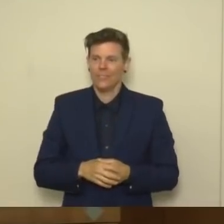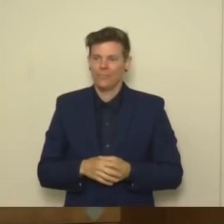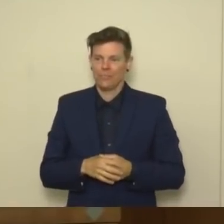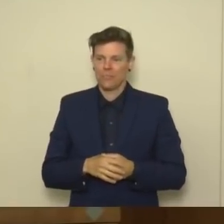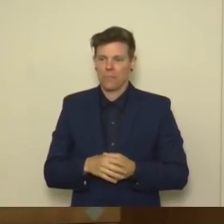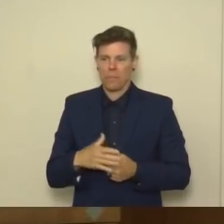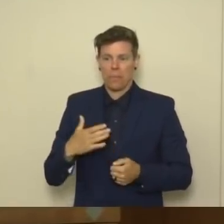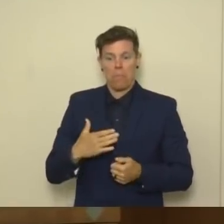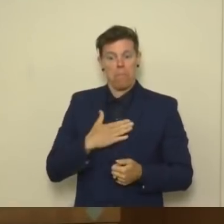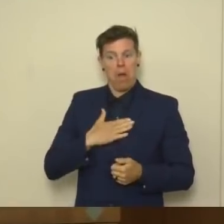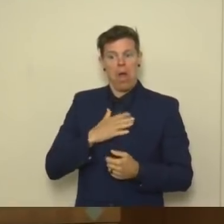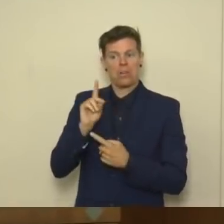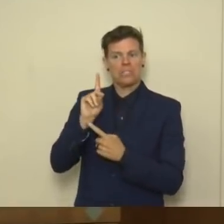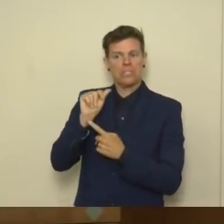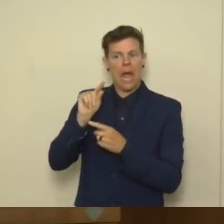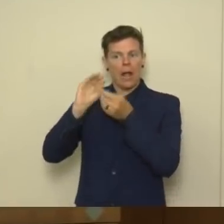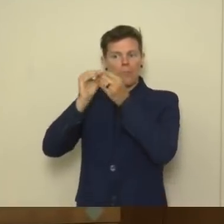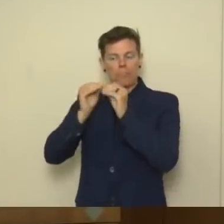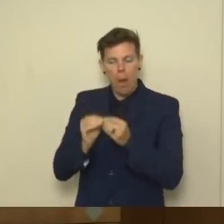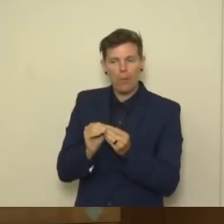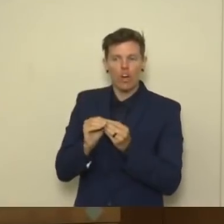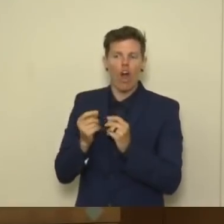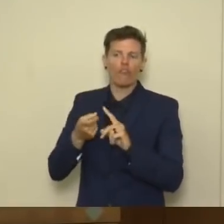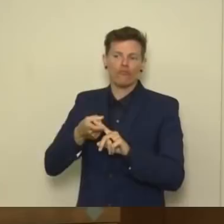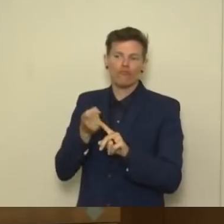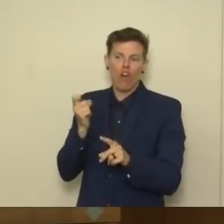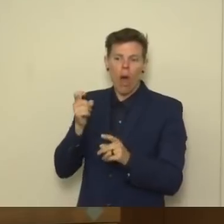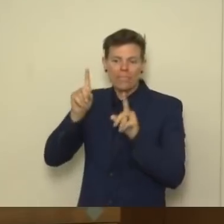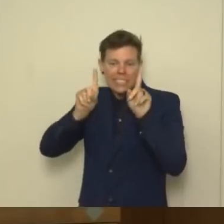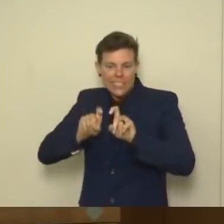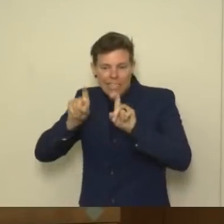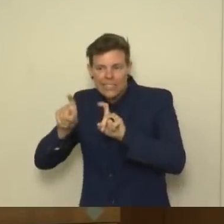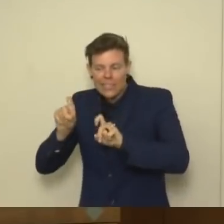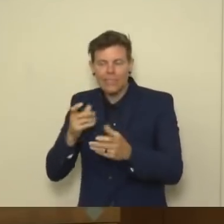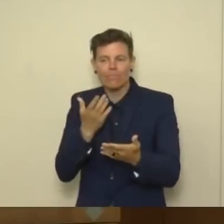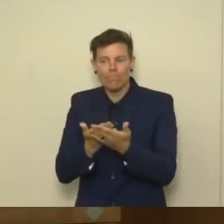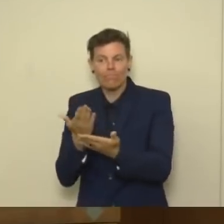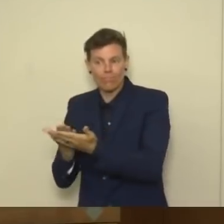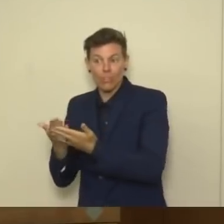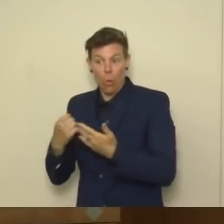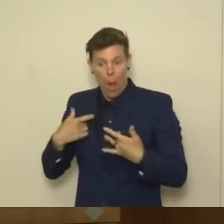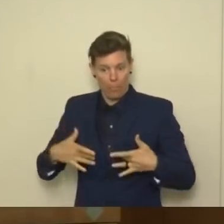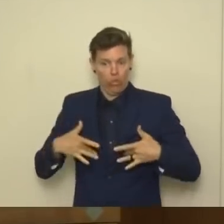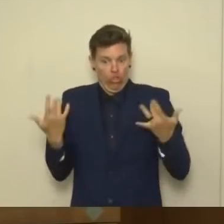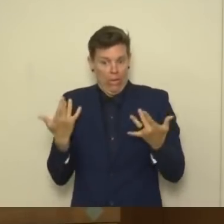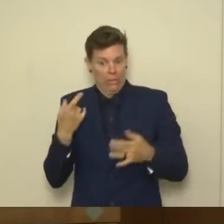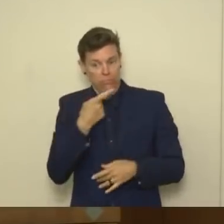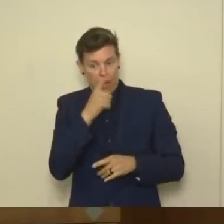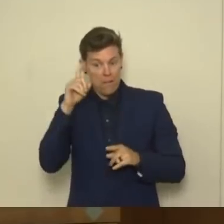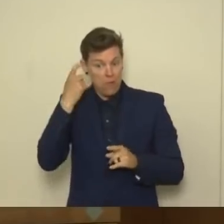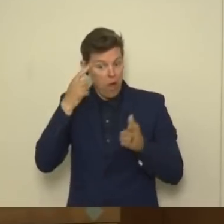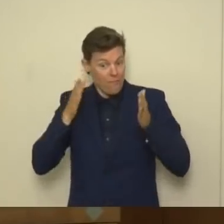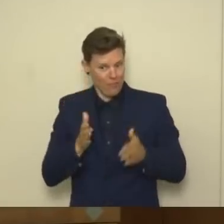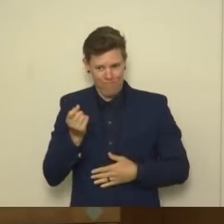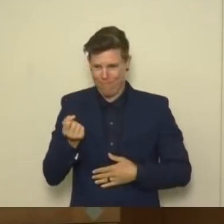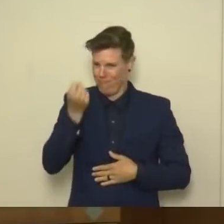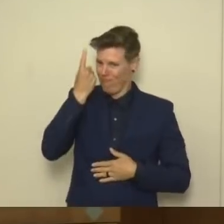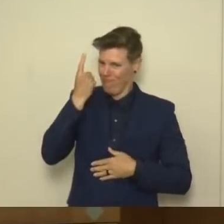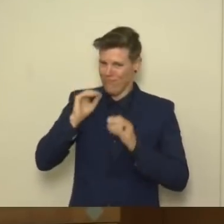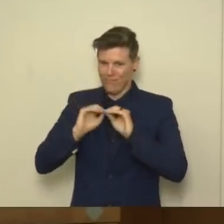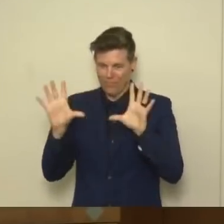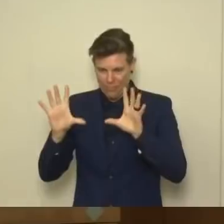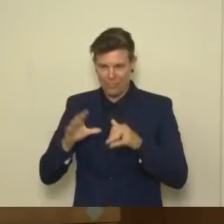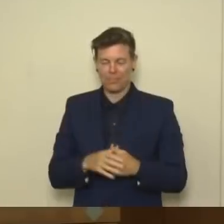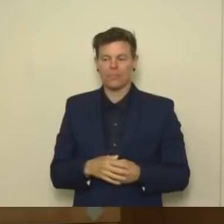we do. All those maps, all those graphs come from the testing we do. One last thing I wanted to mention, in these ongoing discussions with